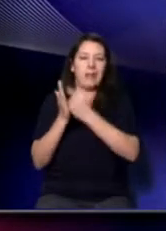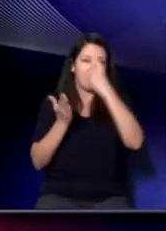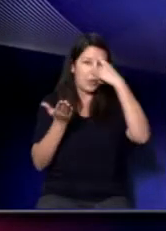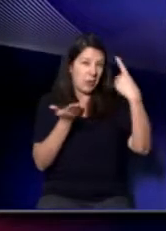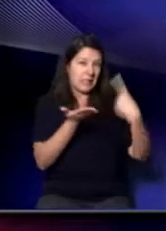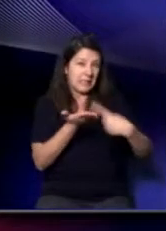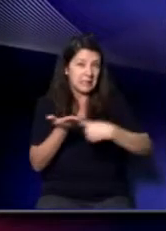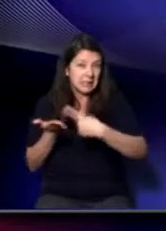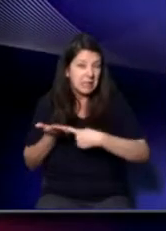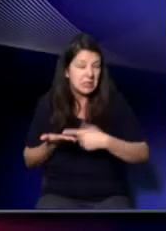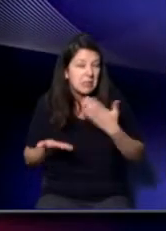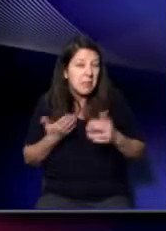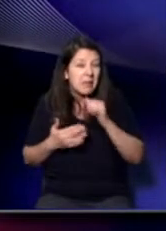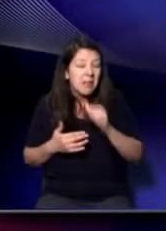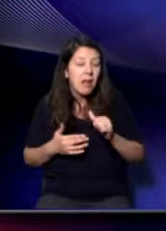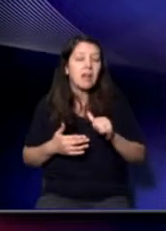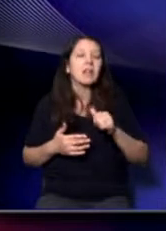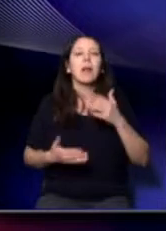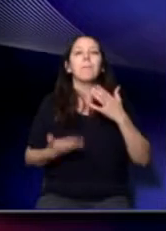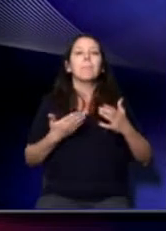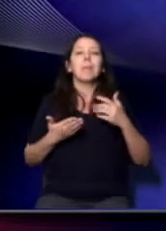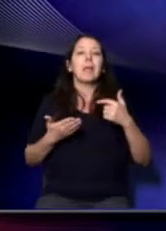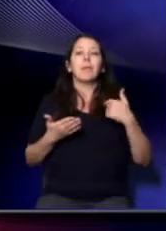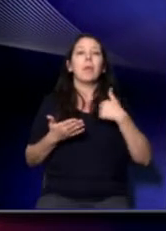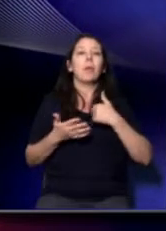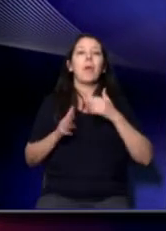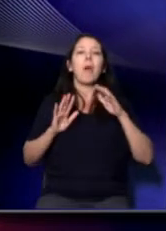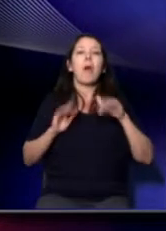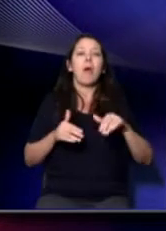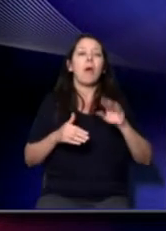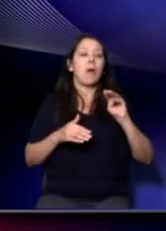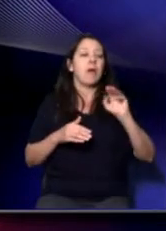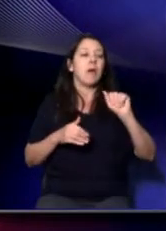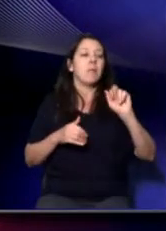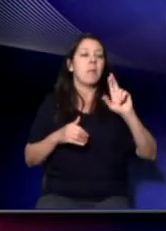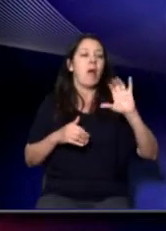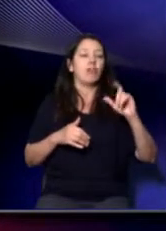Could we move it to March 1st, just 1 week before?